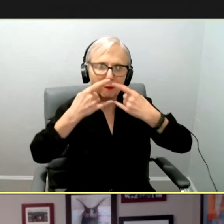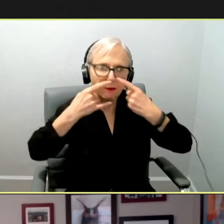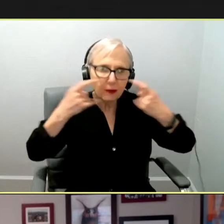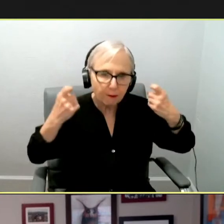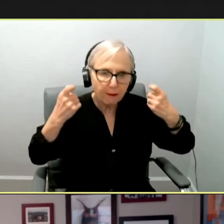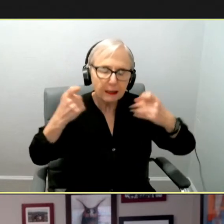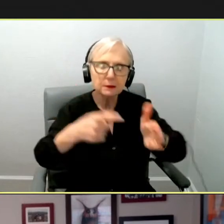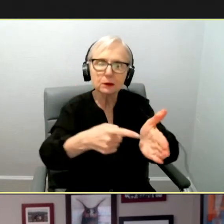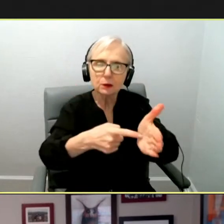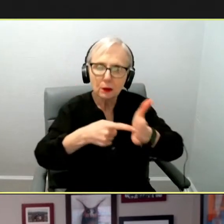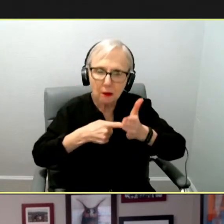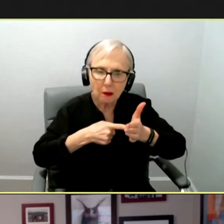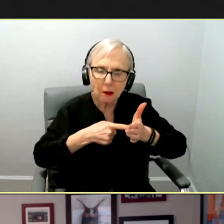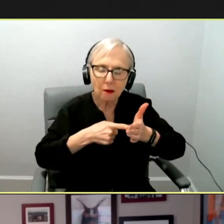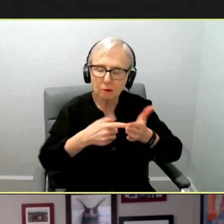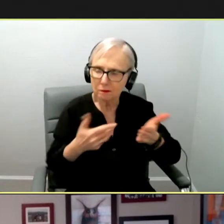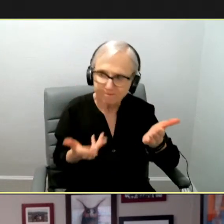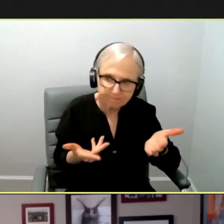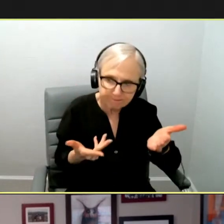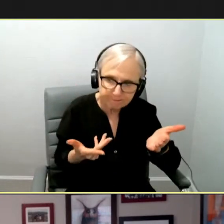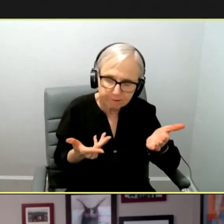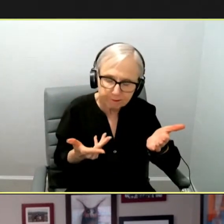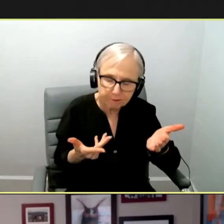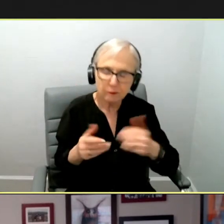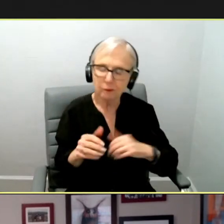or interceded in that way?